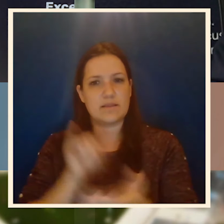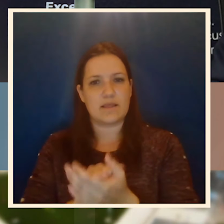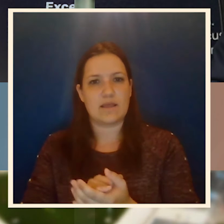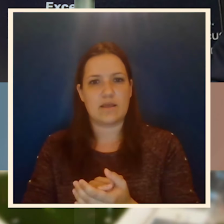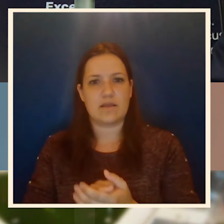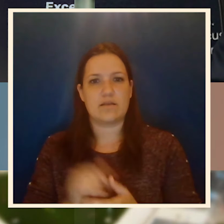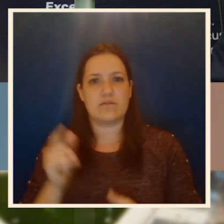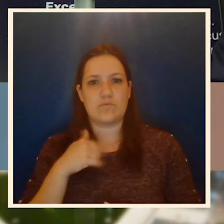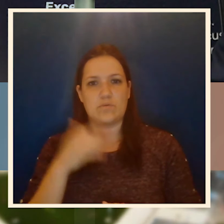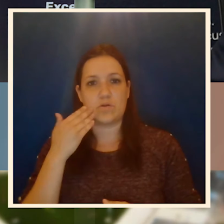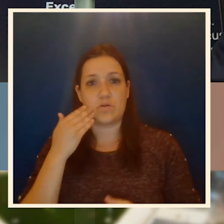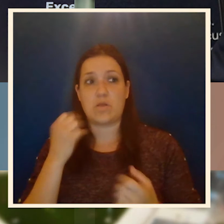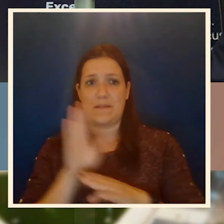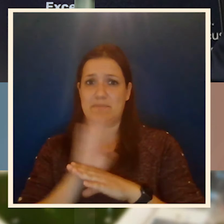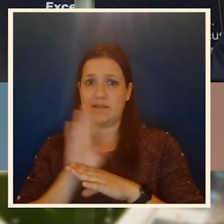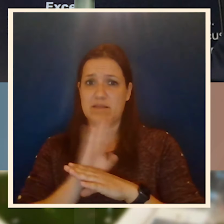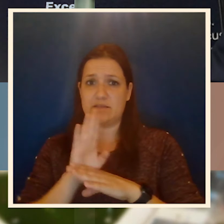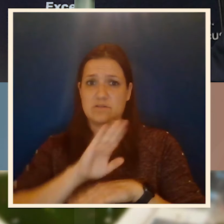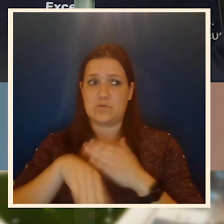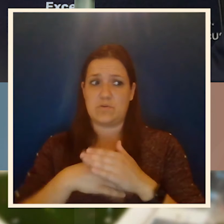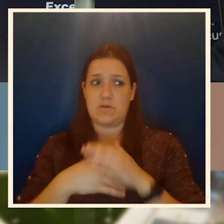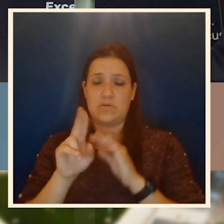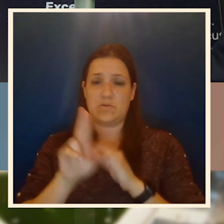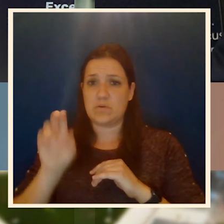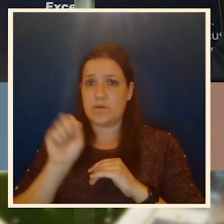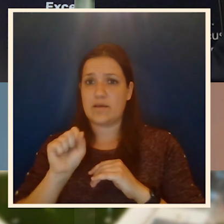we do know a lot of businesses around the country